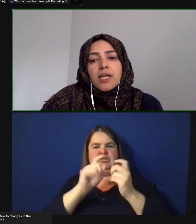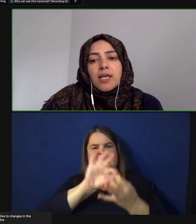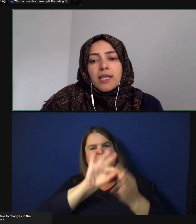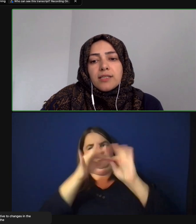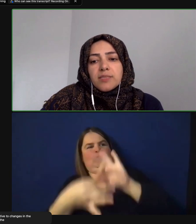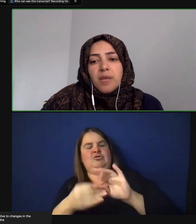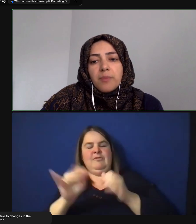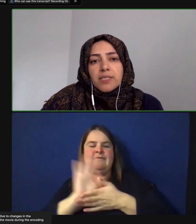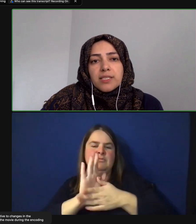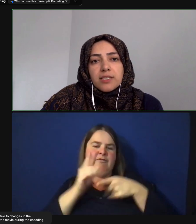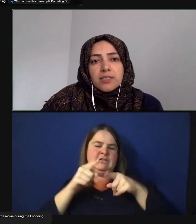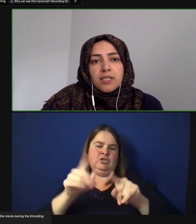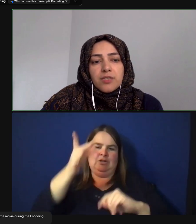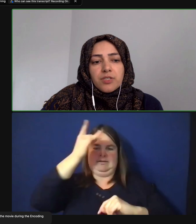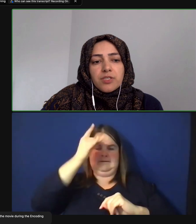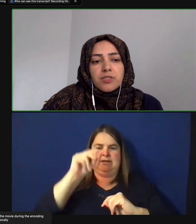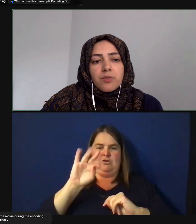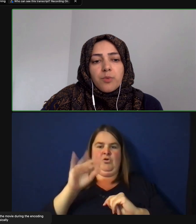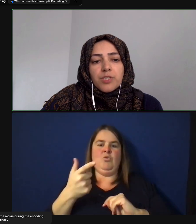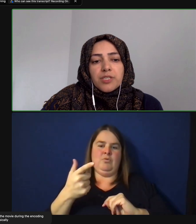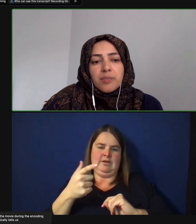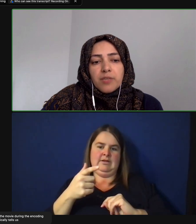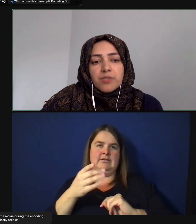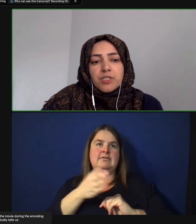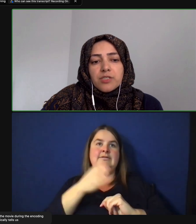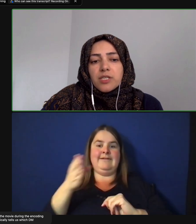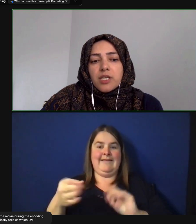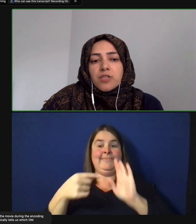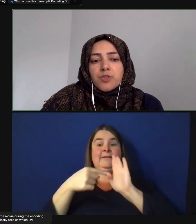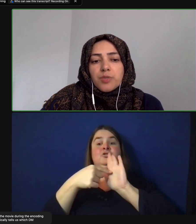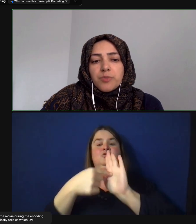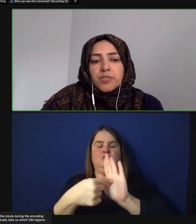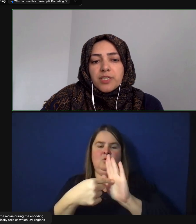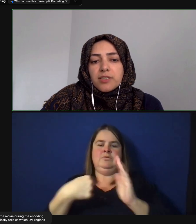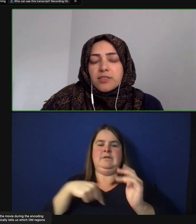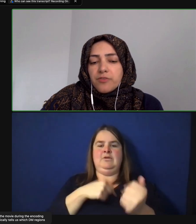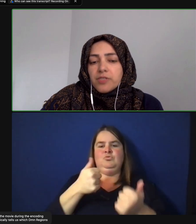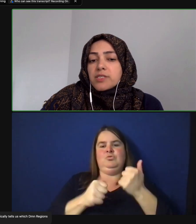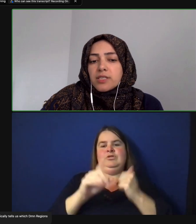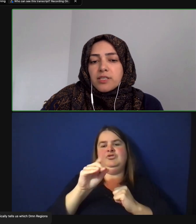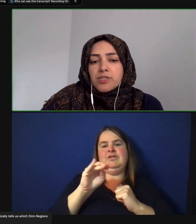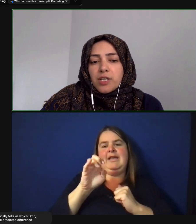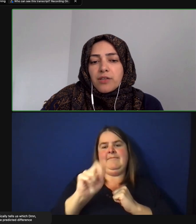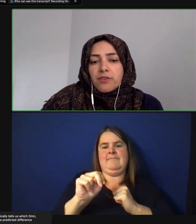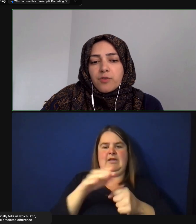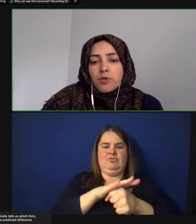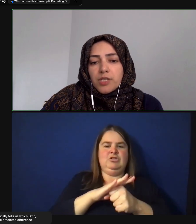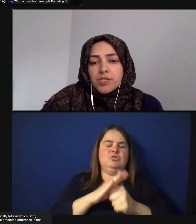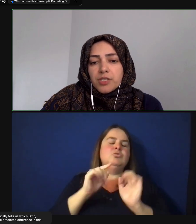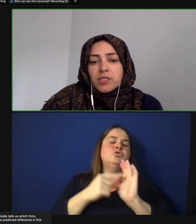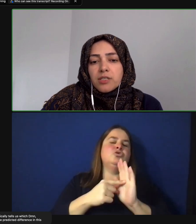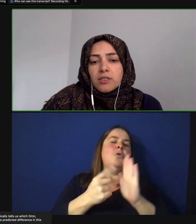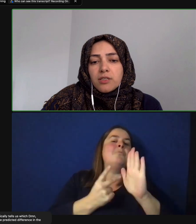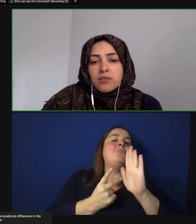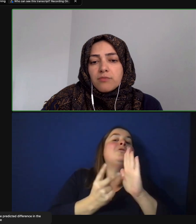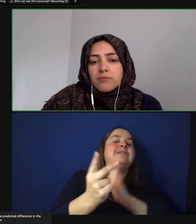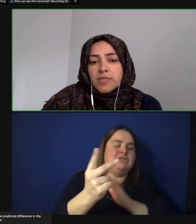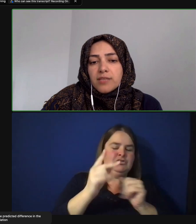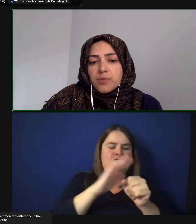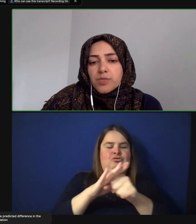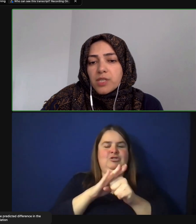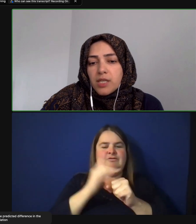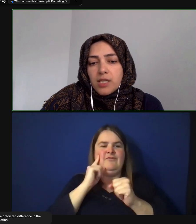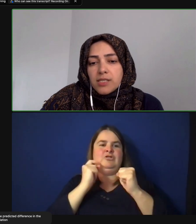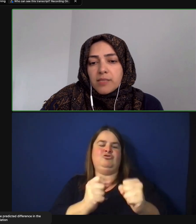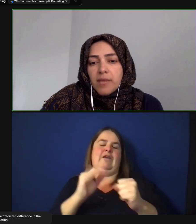encoding, and this map basically tells us which DMN regions show the predicted difference in the strength of correlation